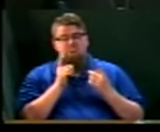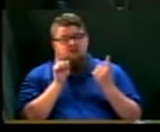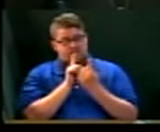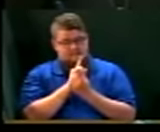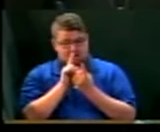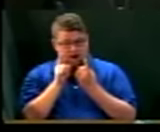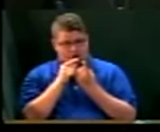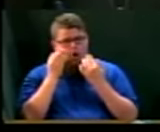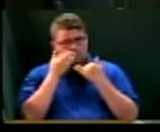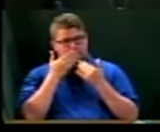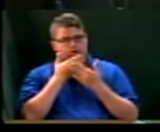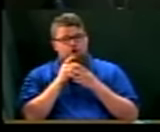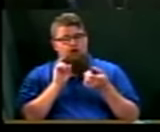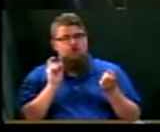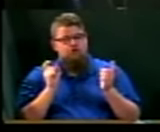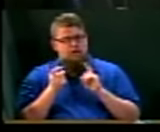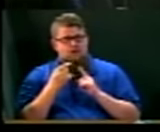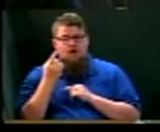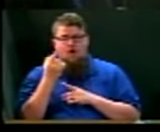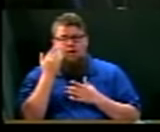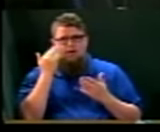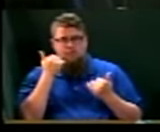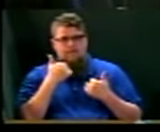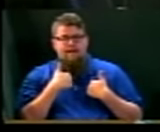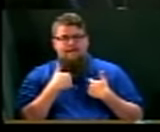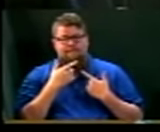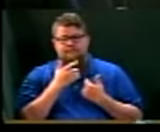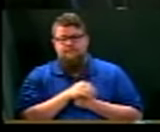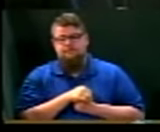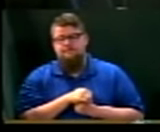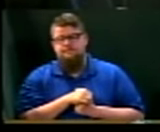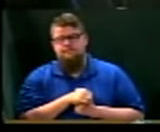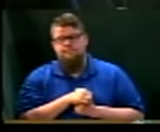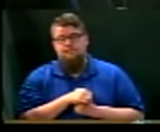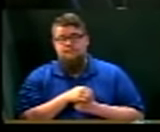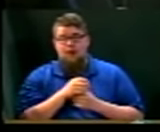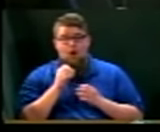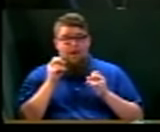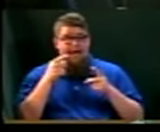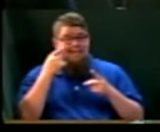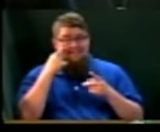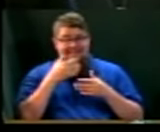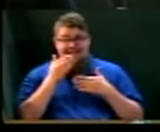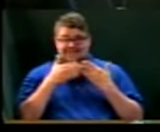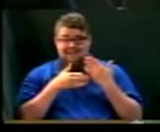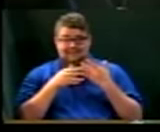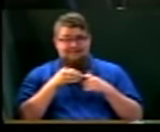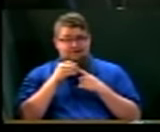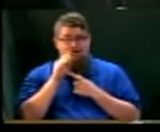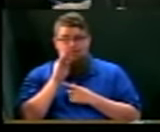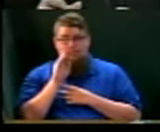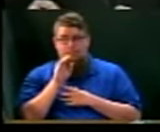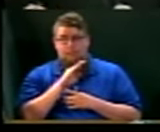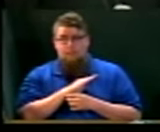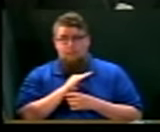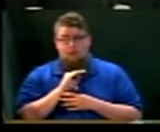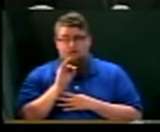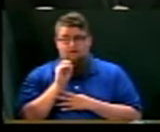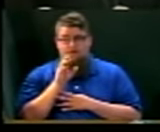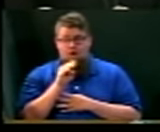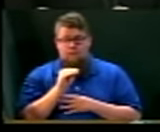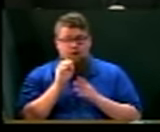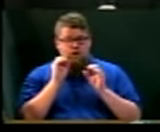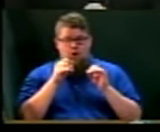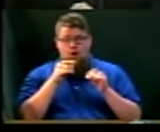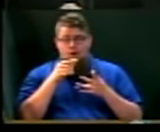make a change. So there's always hope. Okay. I think that's it, except for board forum, because there's no public forum. No. So